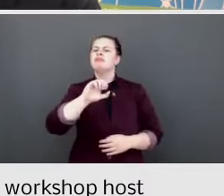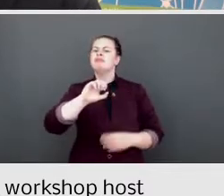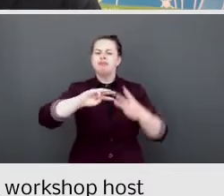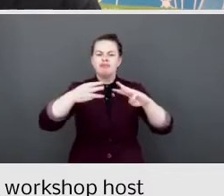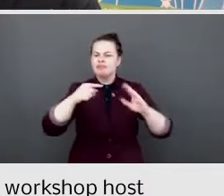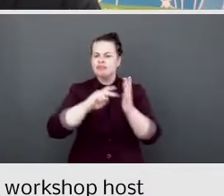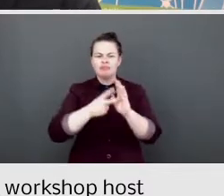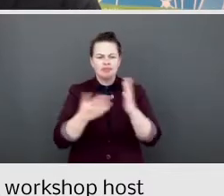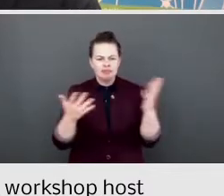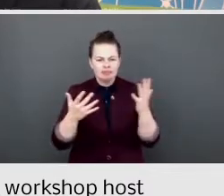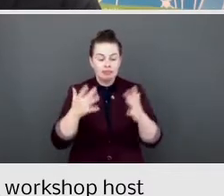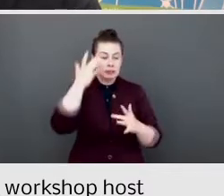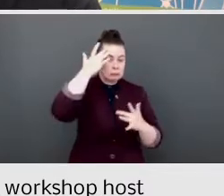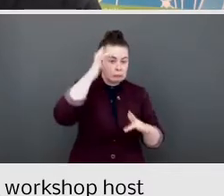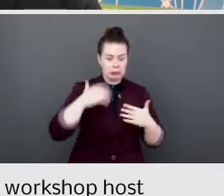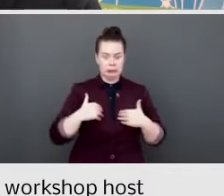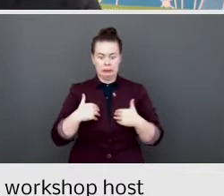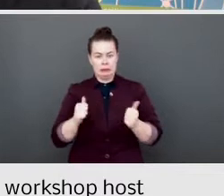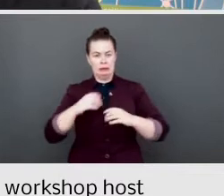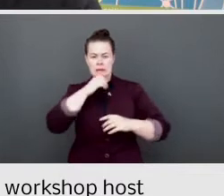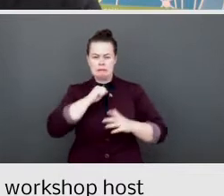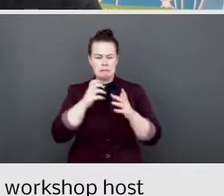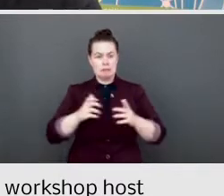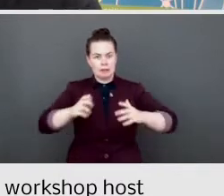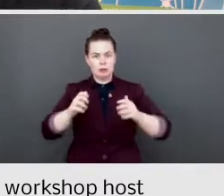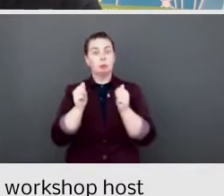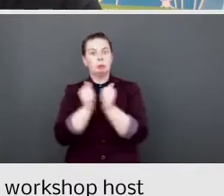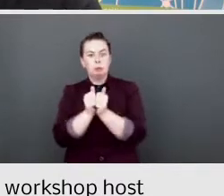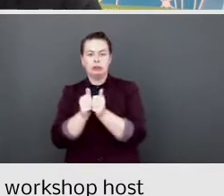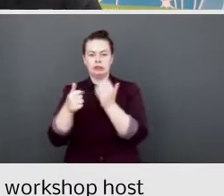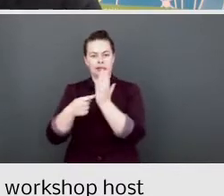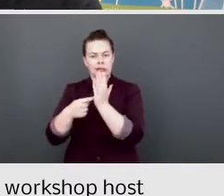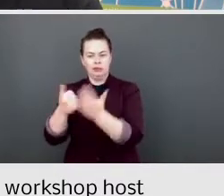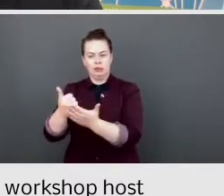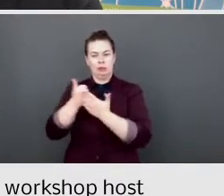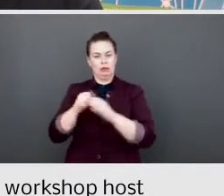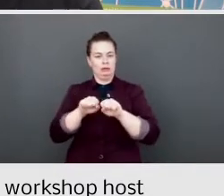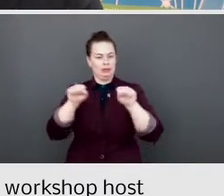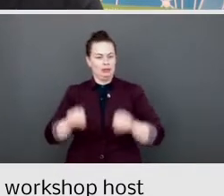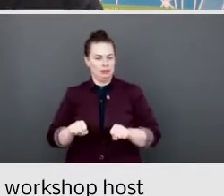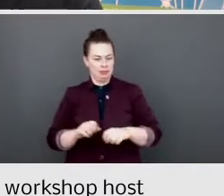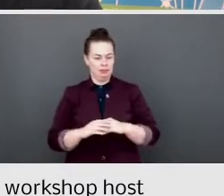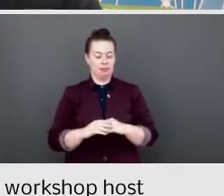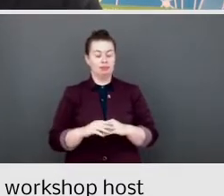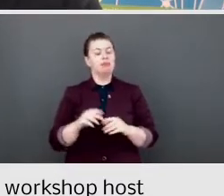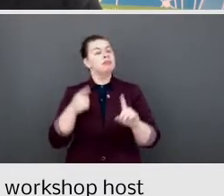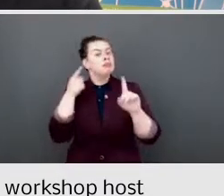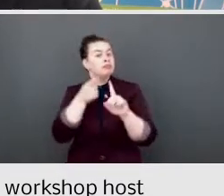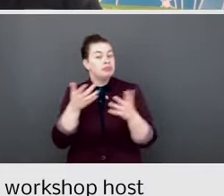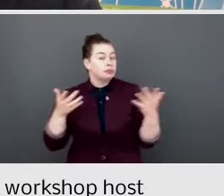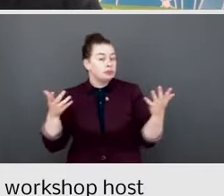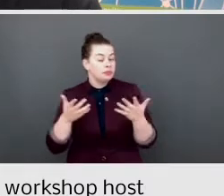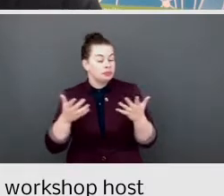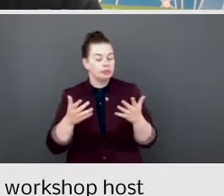for Smart and Healthy Aging through People Engaging in Supportive Systems. It is the aim of the project